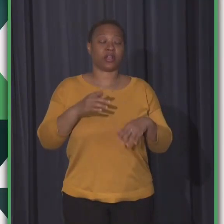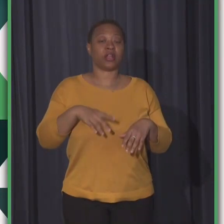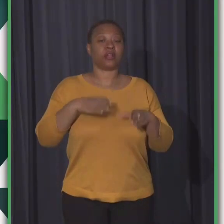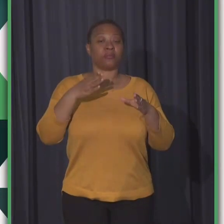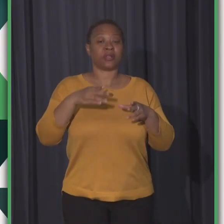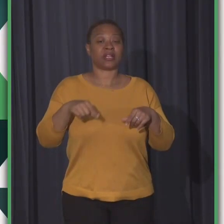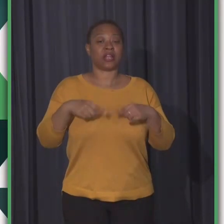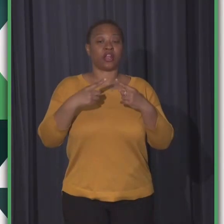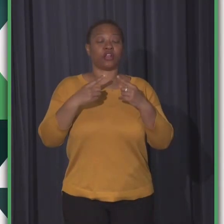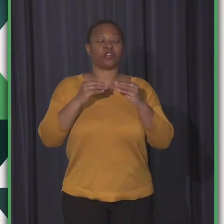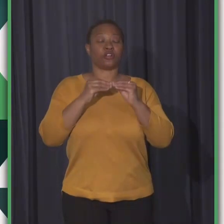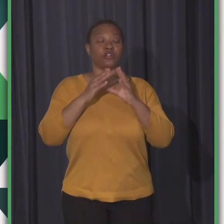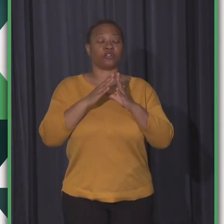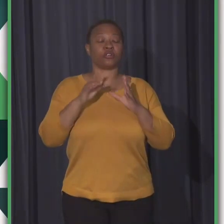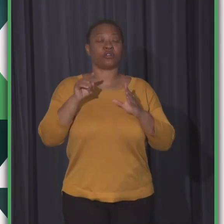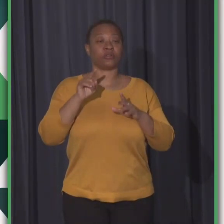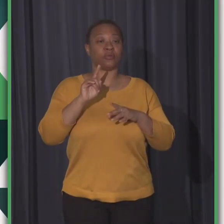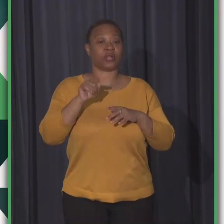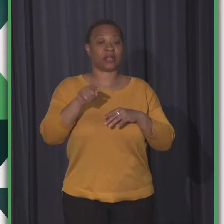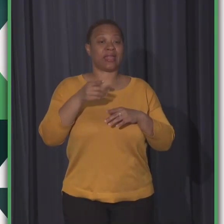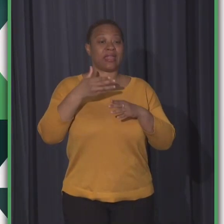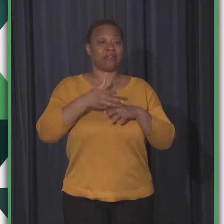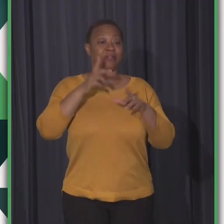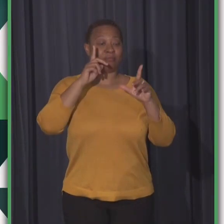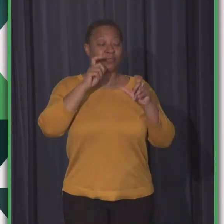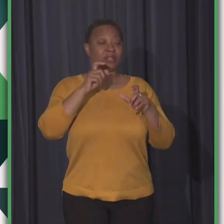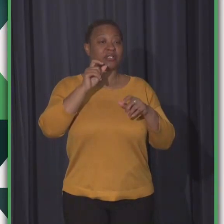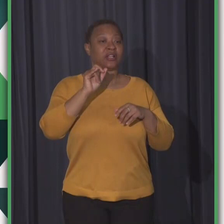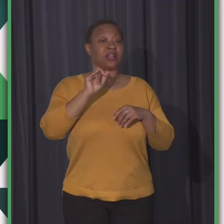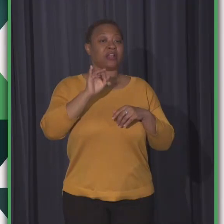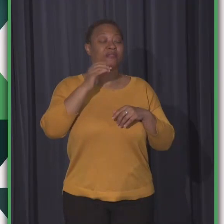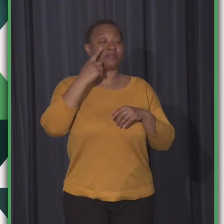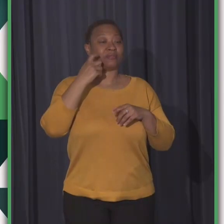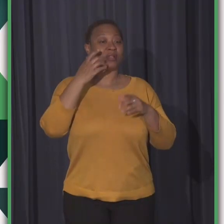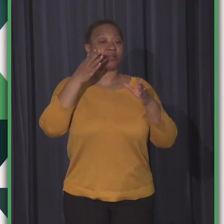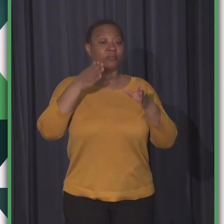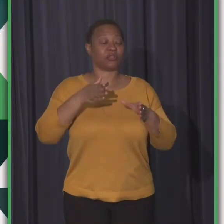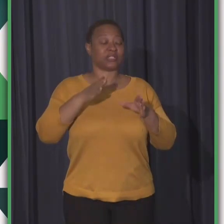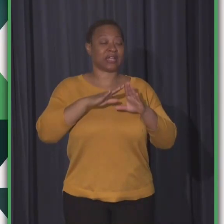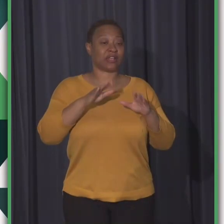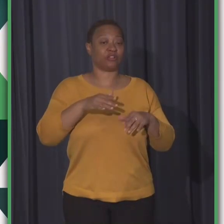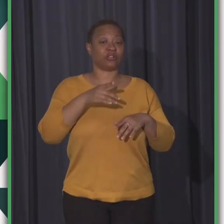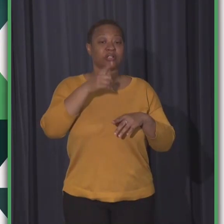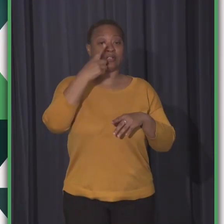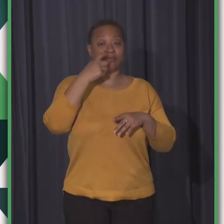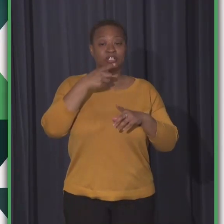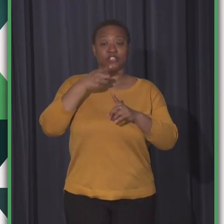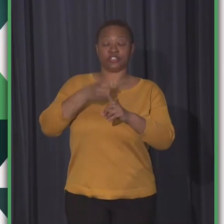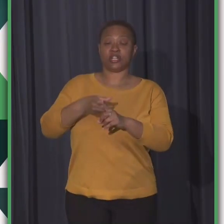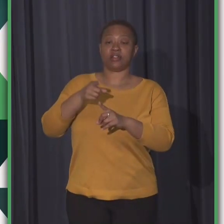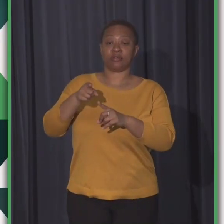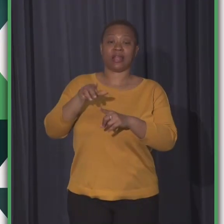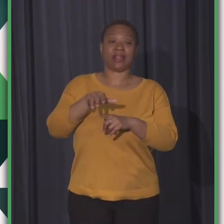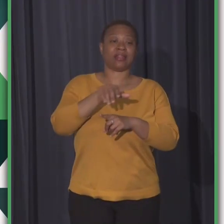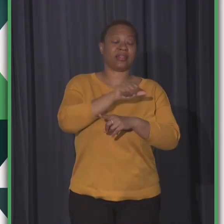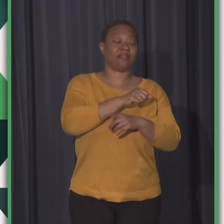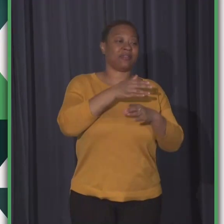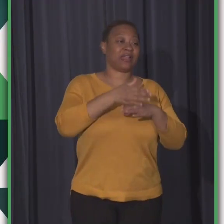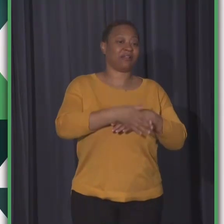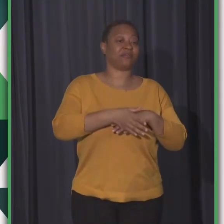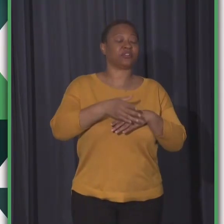an argument with the suspect at the location after taking a picture of the suspect's house. The suspect shot the victim and then left the location after the